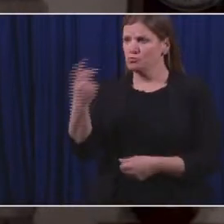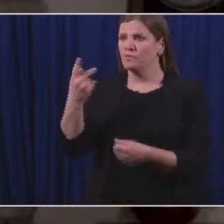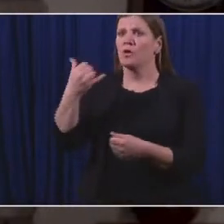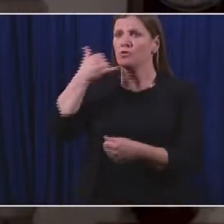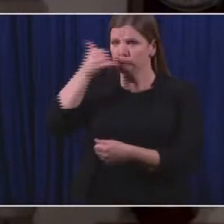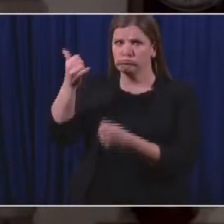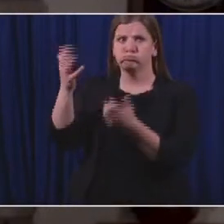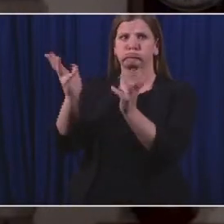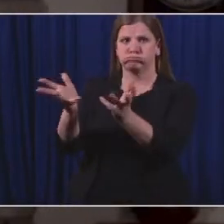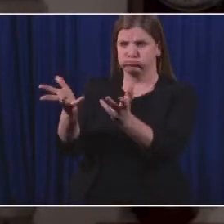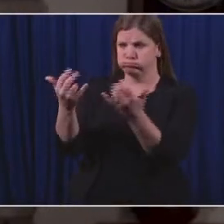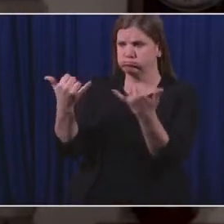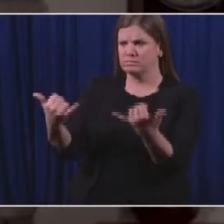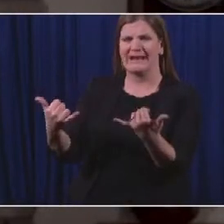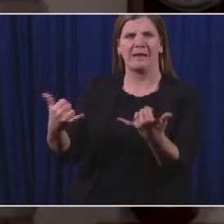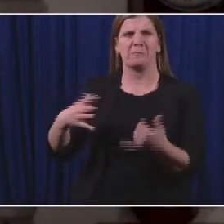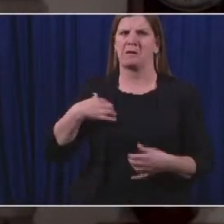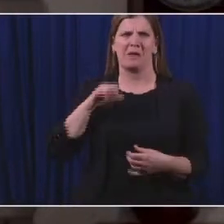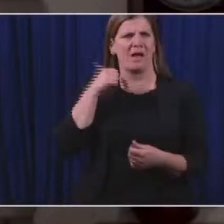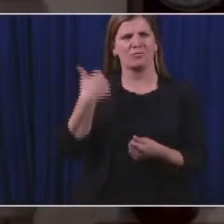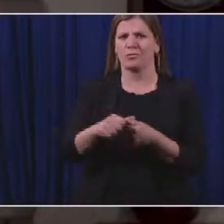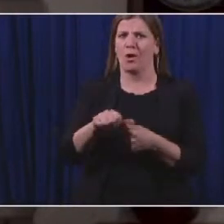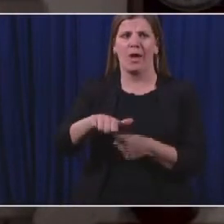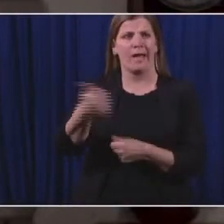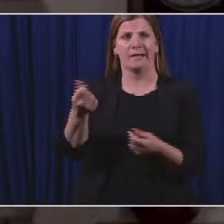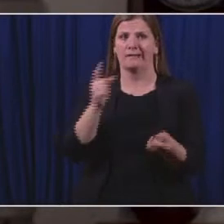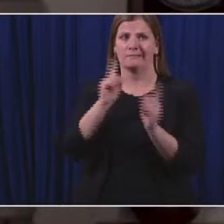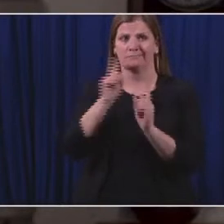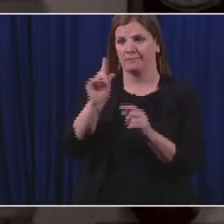don't recall any conversation about that.